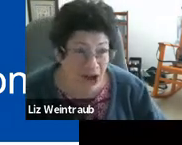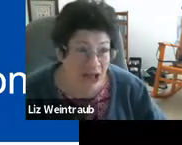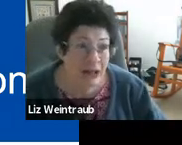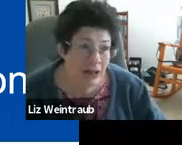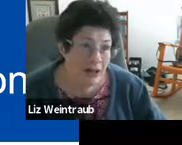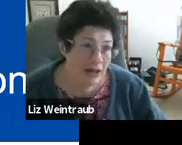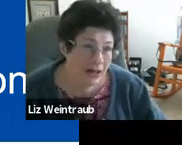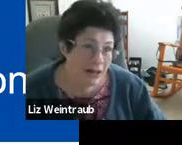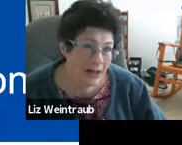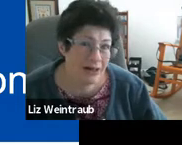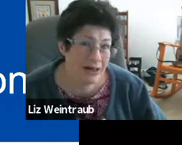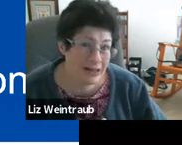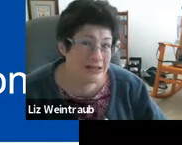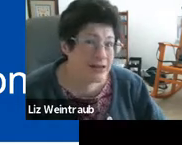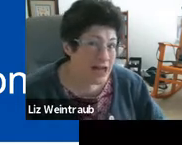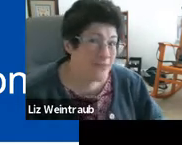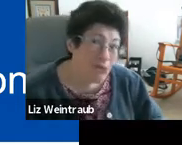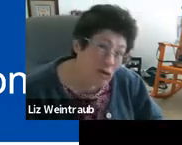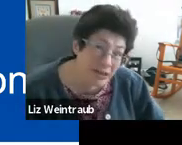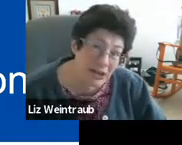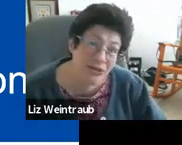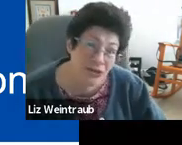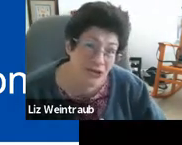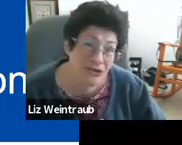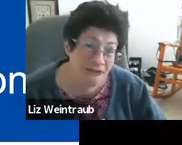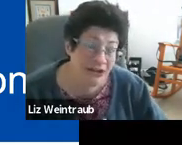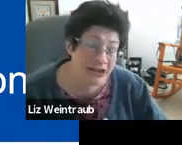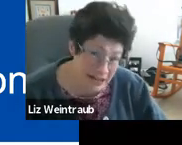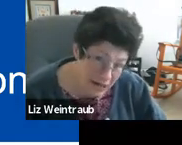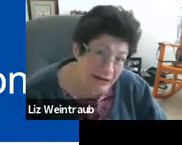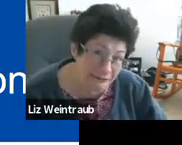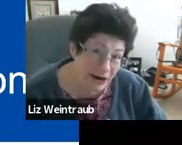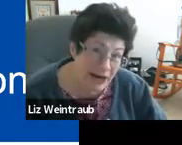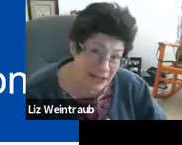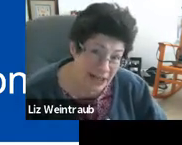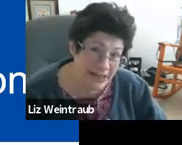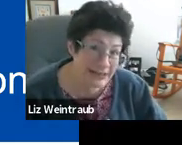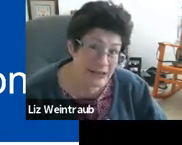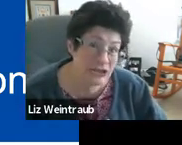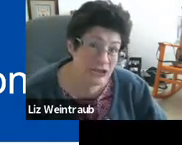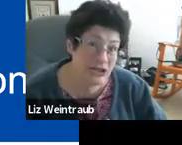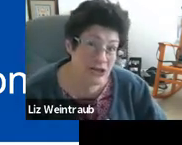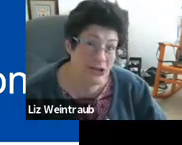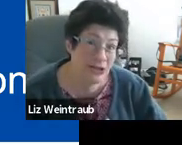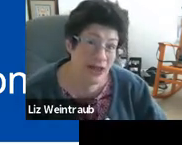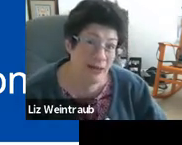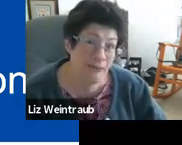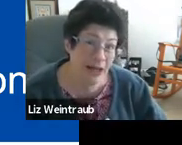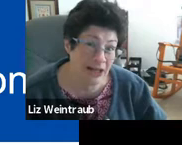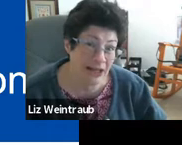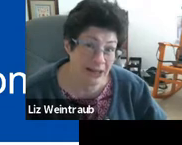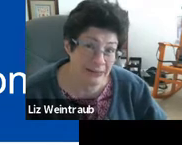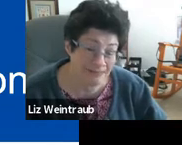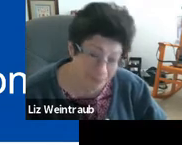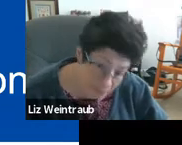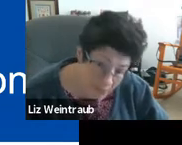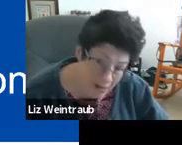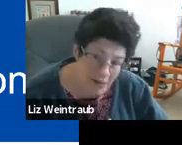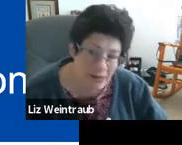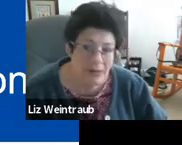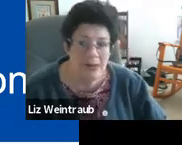don't invite, it's important to still invite us to a meeting.